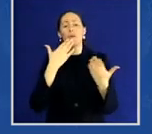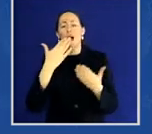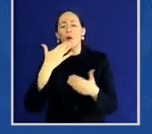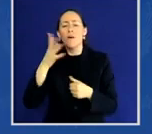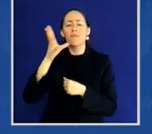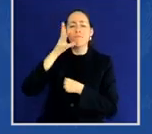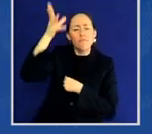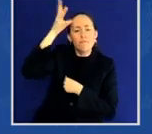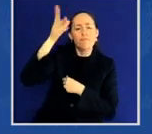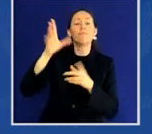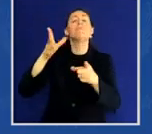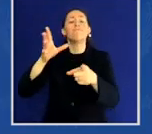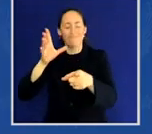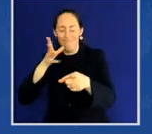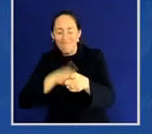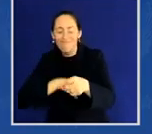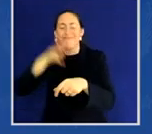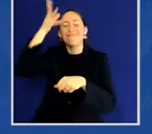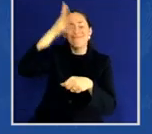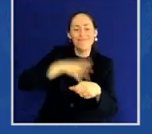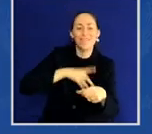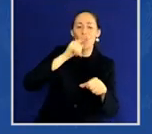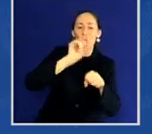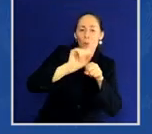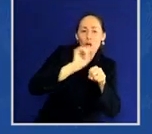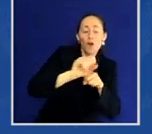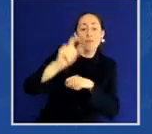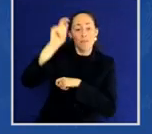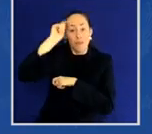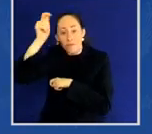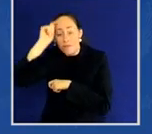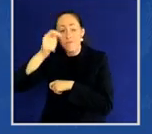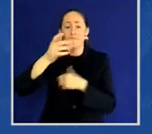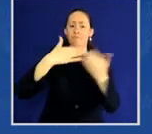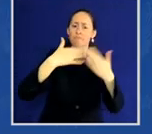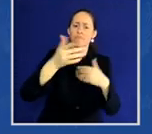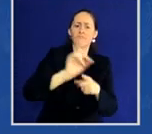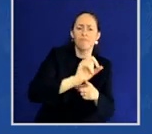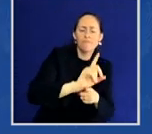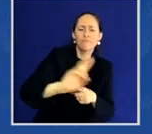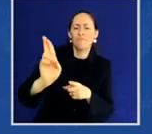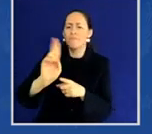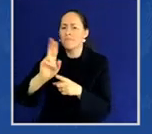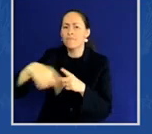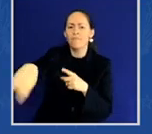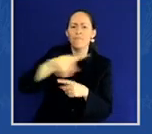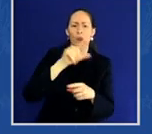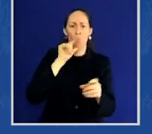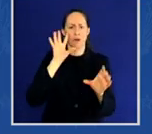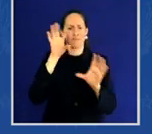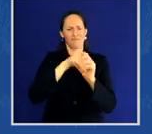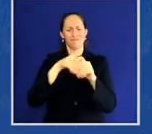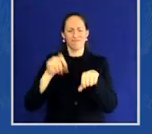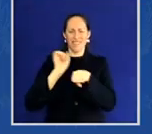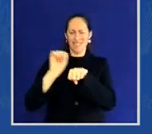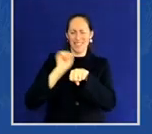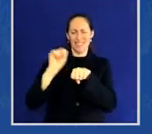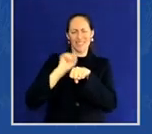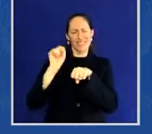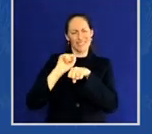partners, political leaders on both sides of the aisle, and our many stakeholders whose tireless efforts keep our railroad